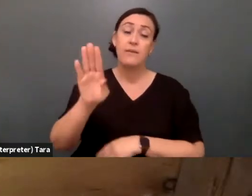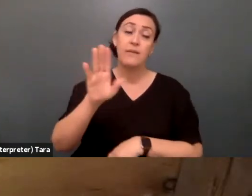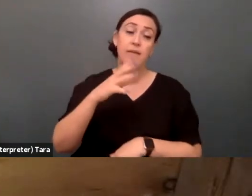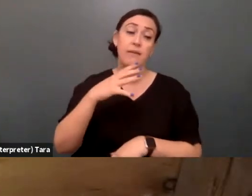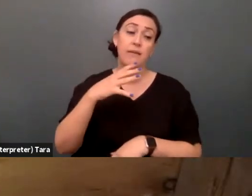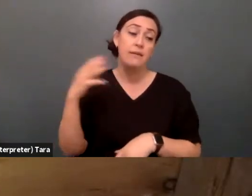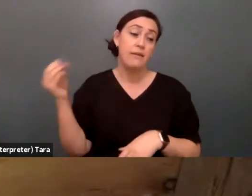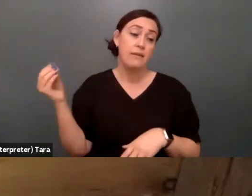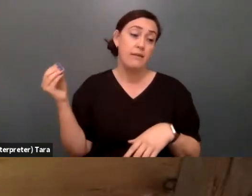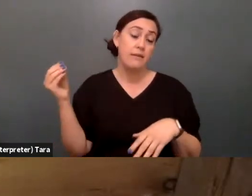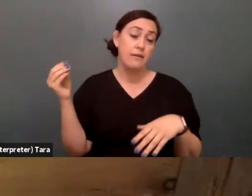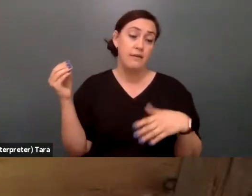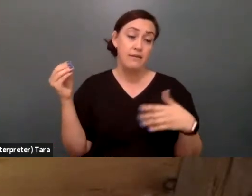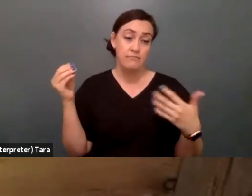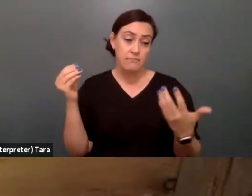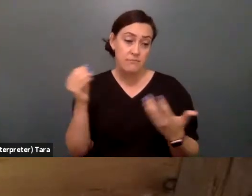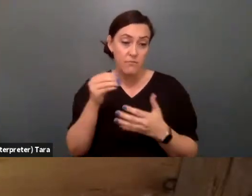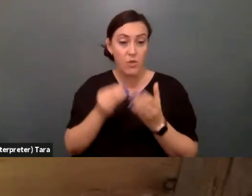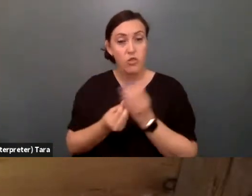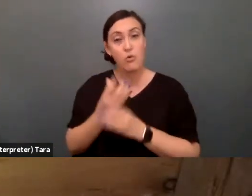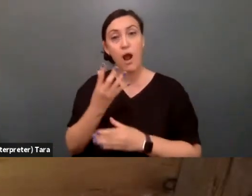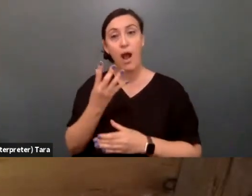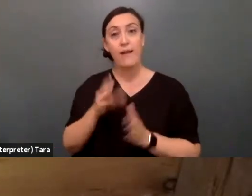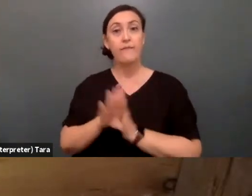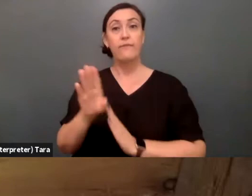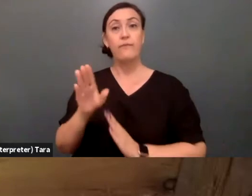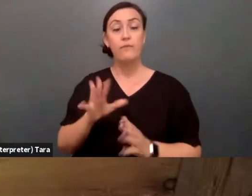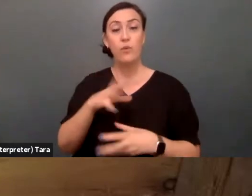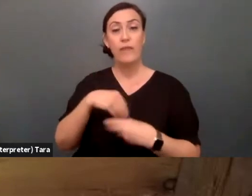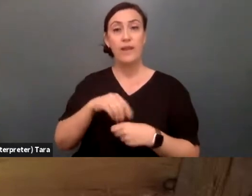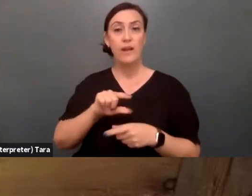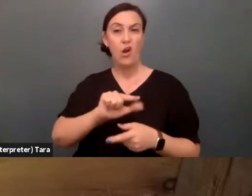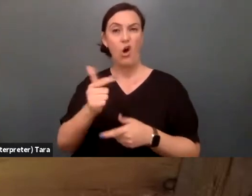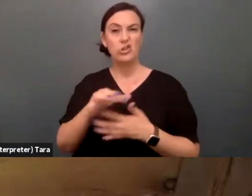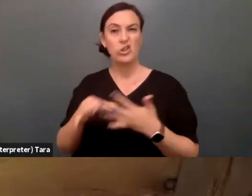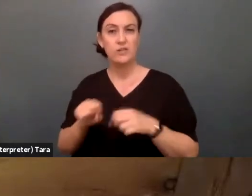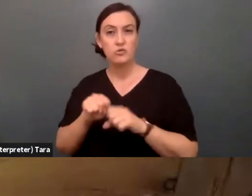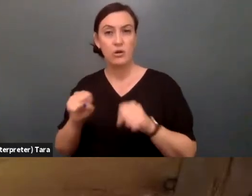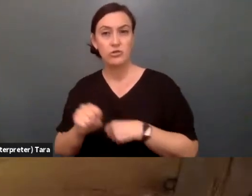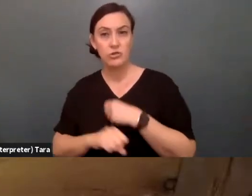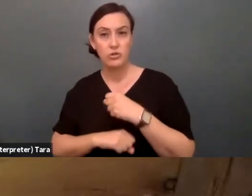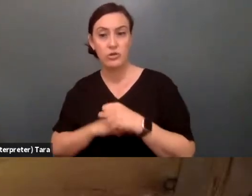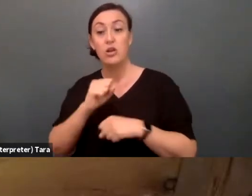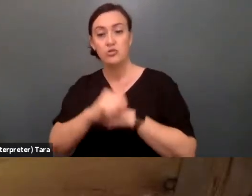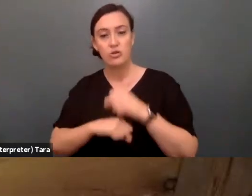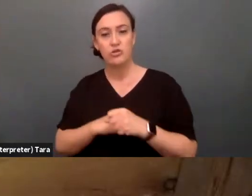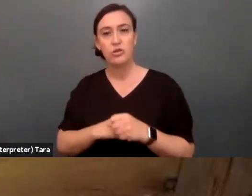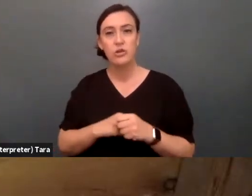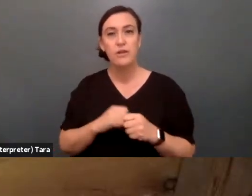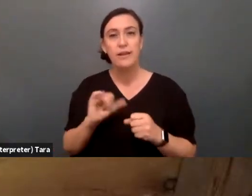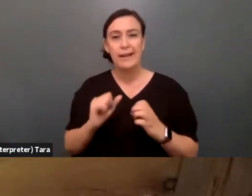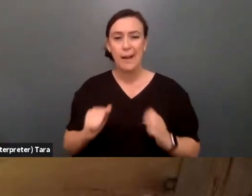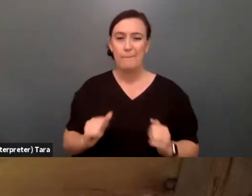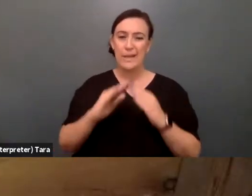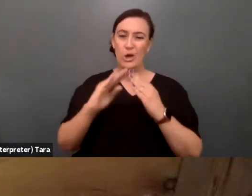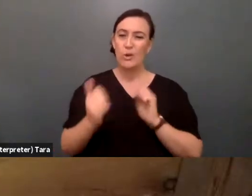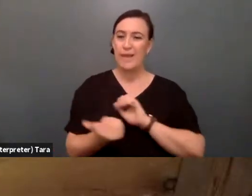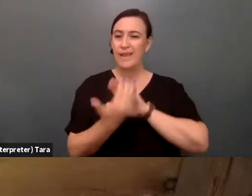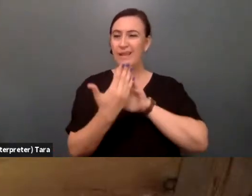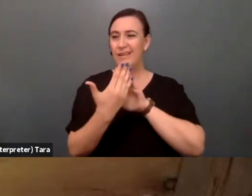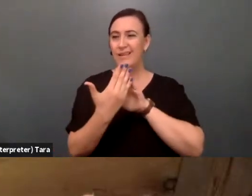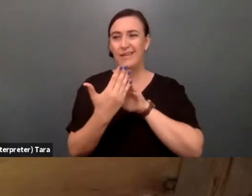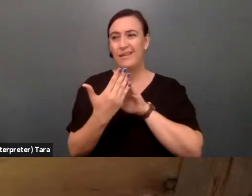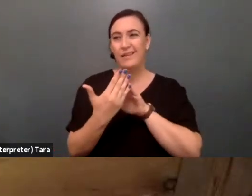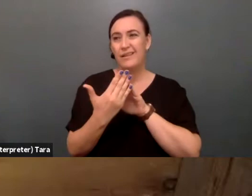an alternate structure that's not, a pyramid that's largely based on the military